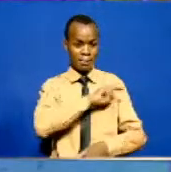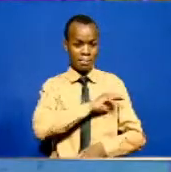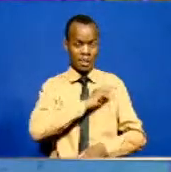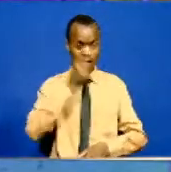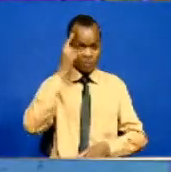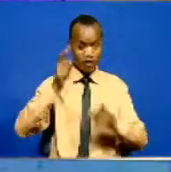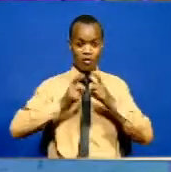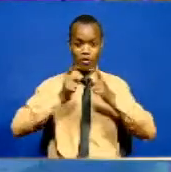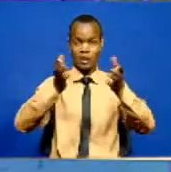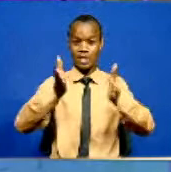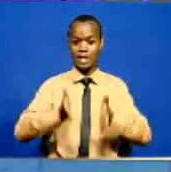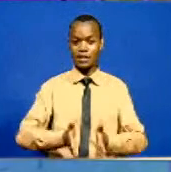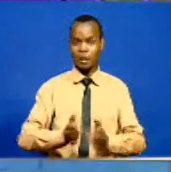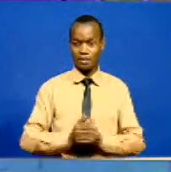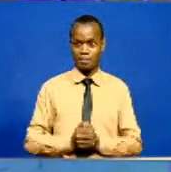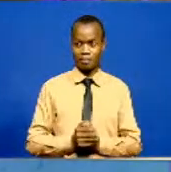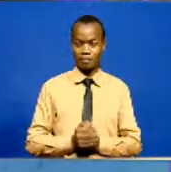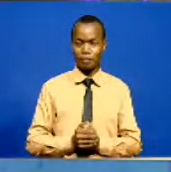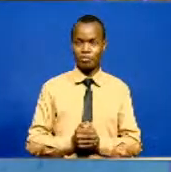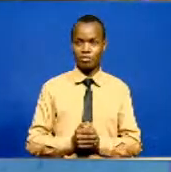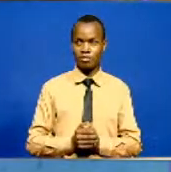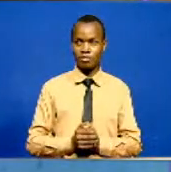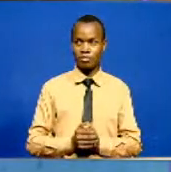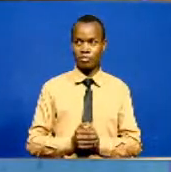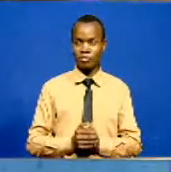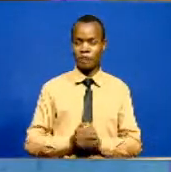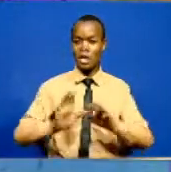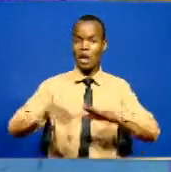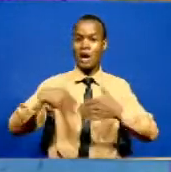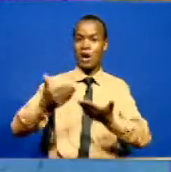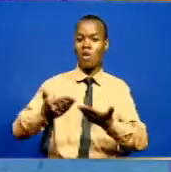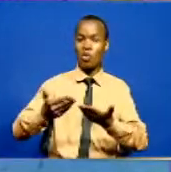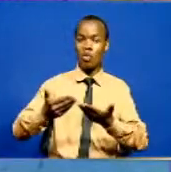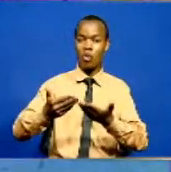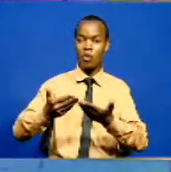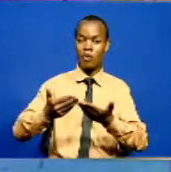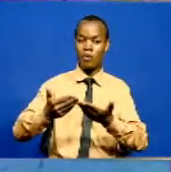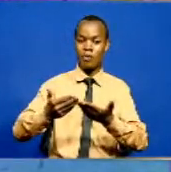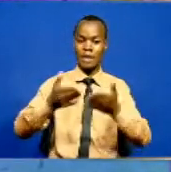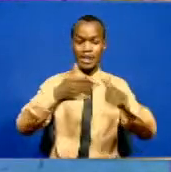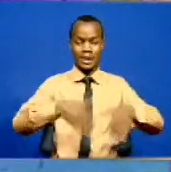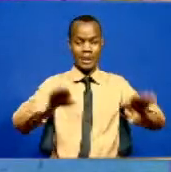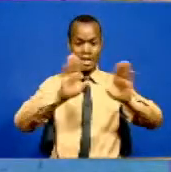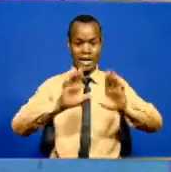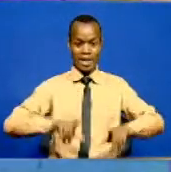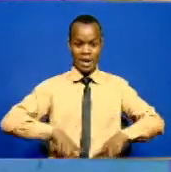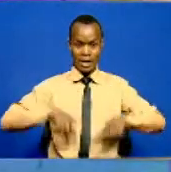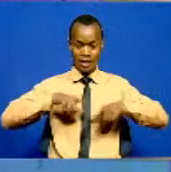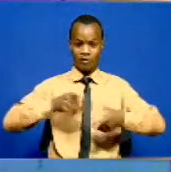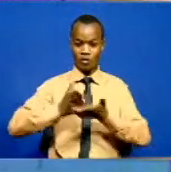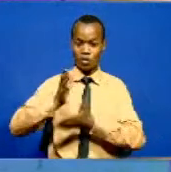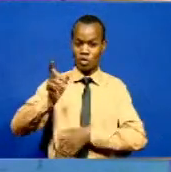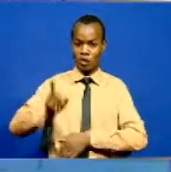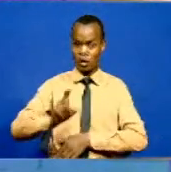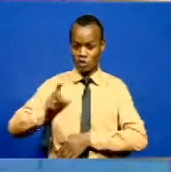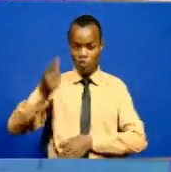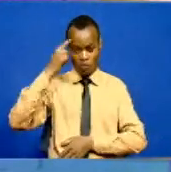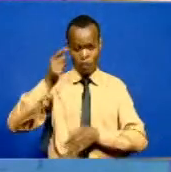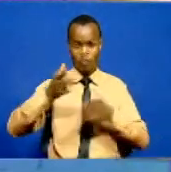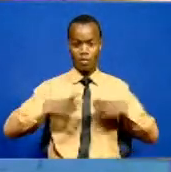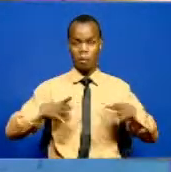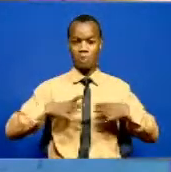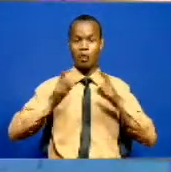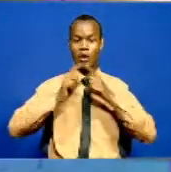sinners to an extent of giving his or her life on the cross for them.